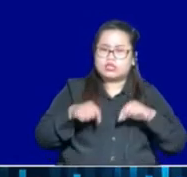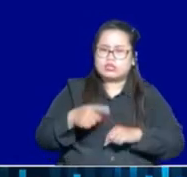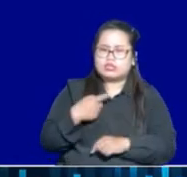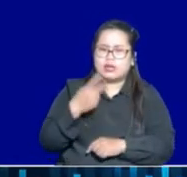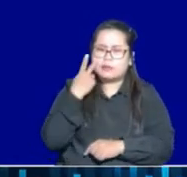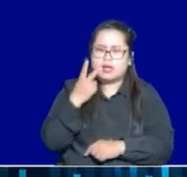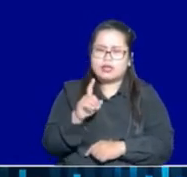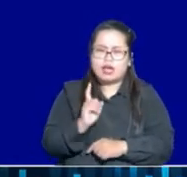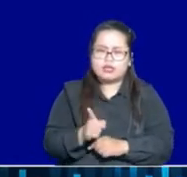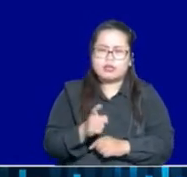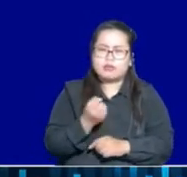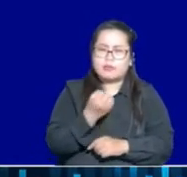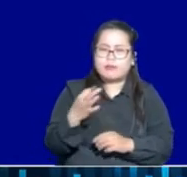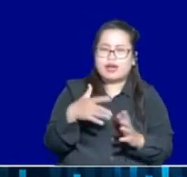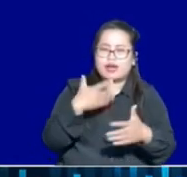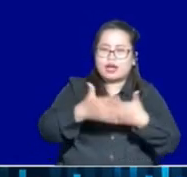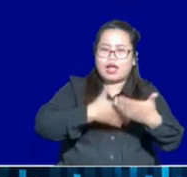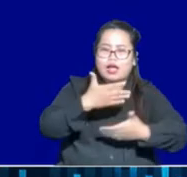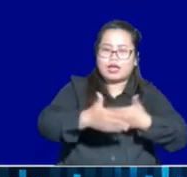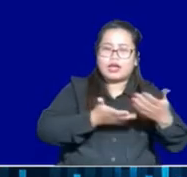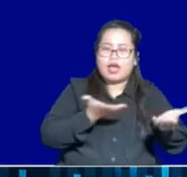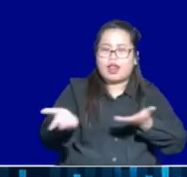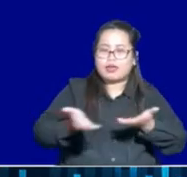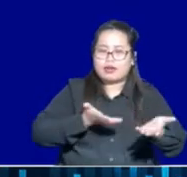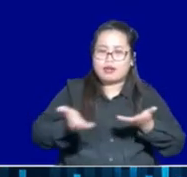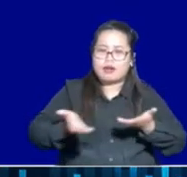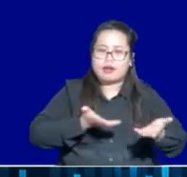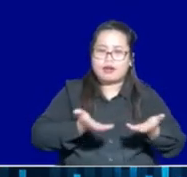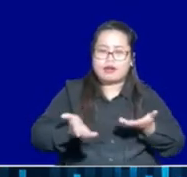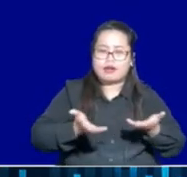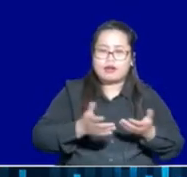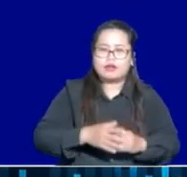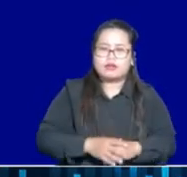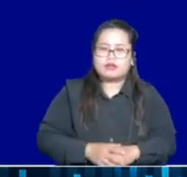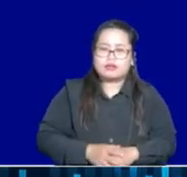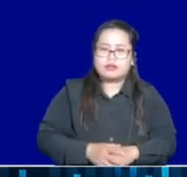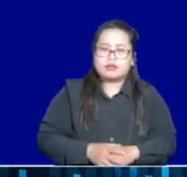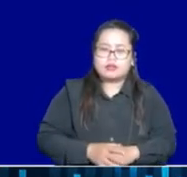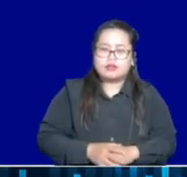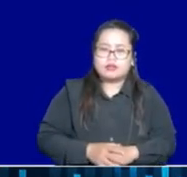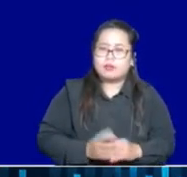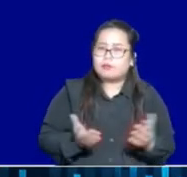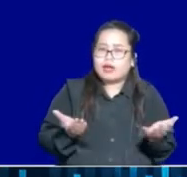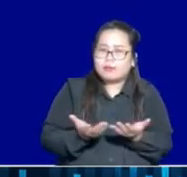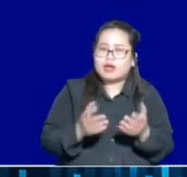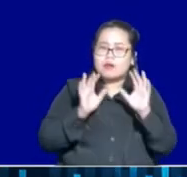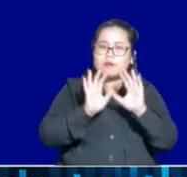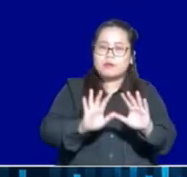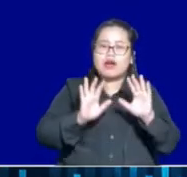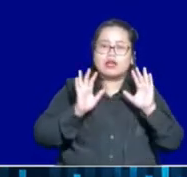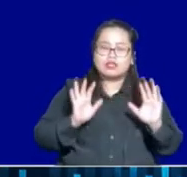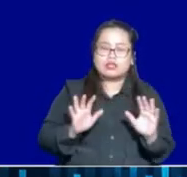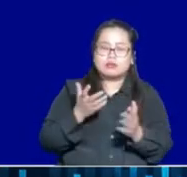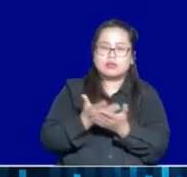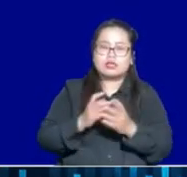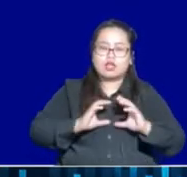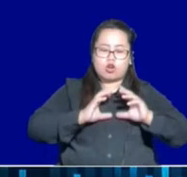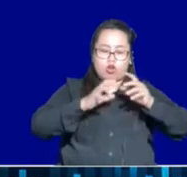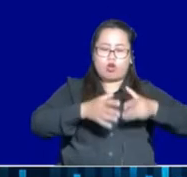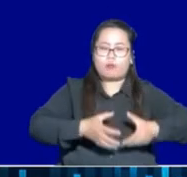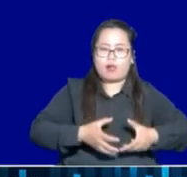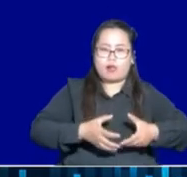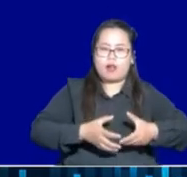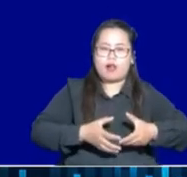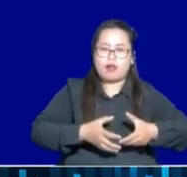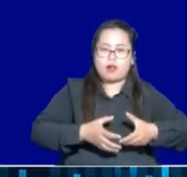of services that were in great demand globally and where Colombia had